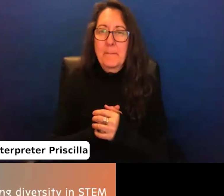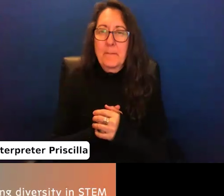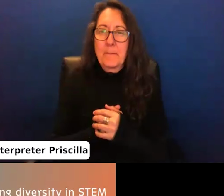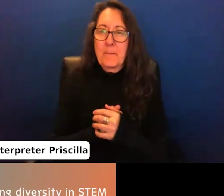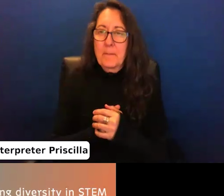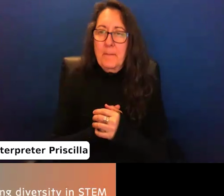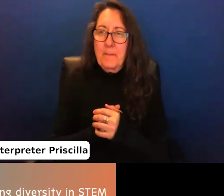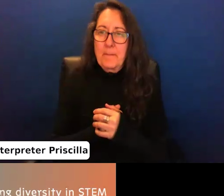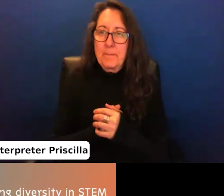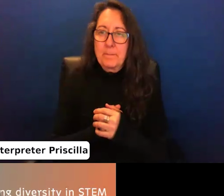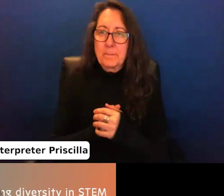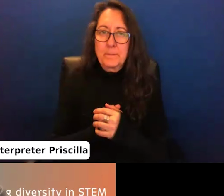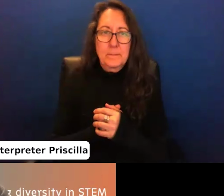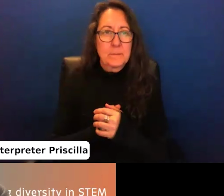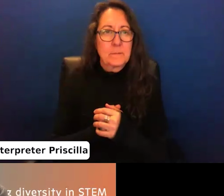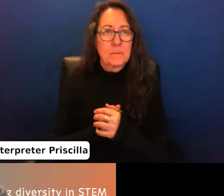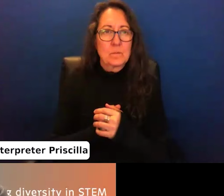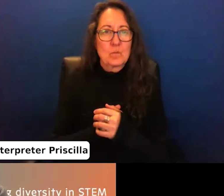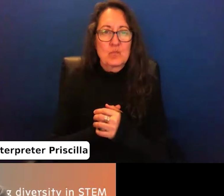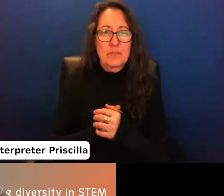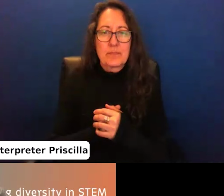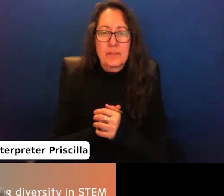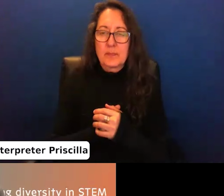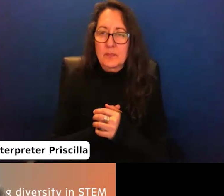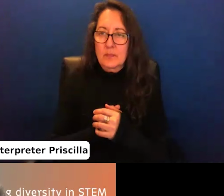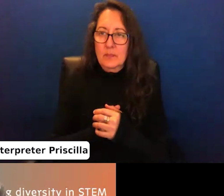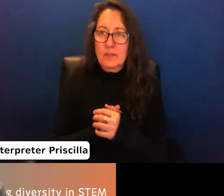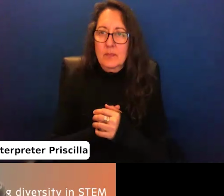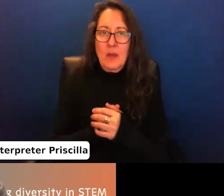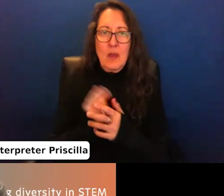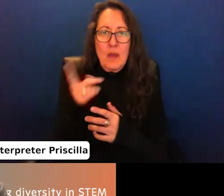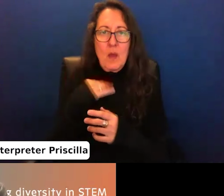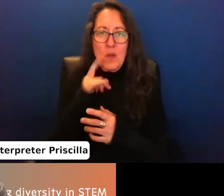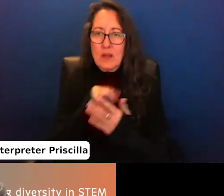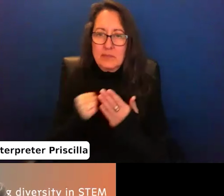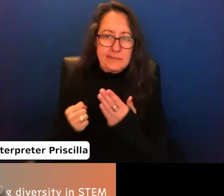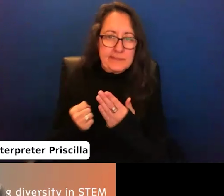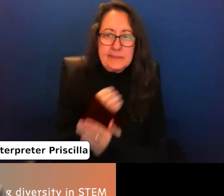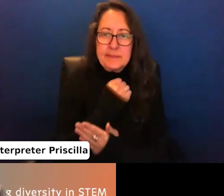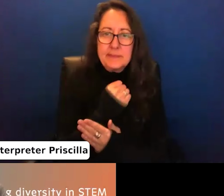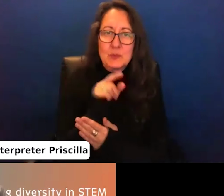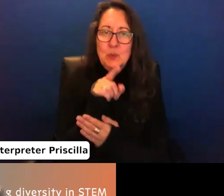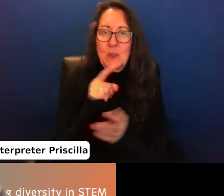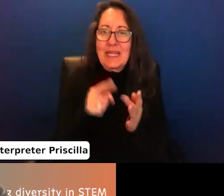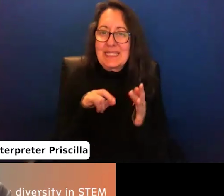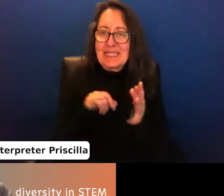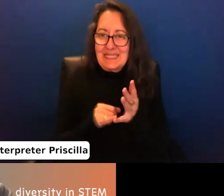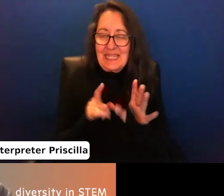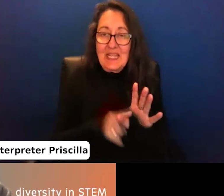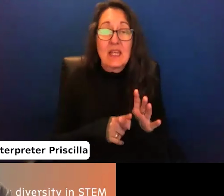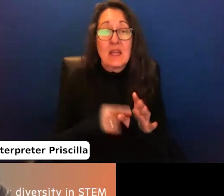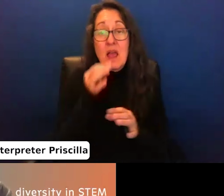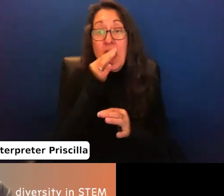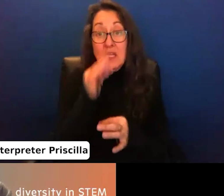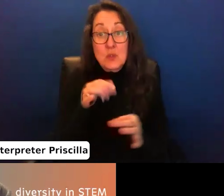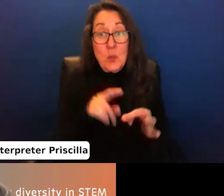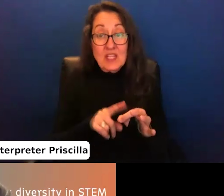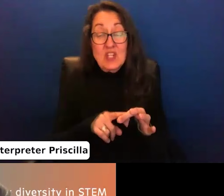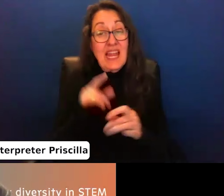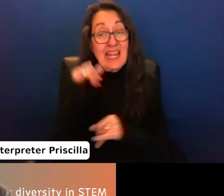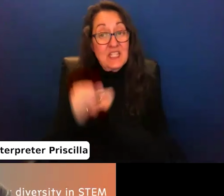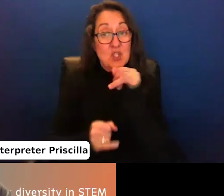Have another look here. I might pass this over to Izzy. Would any international opportunities